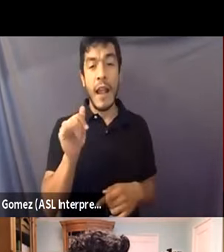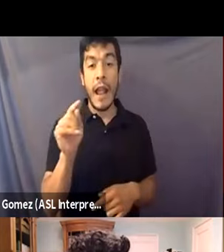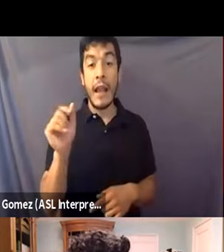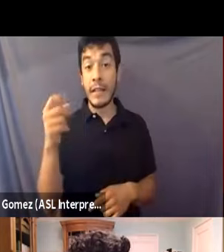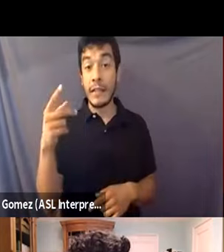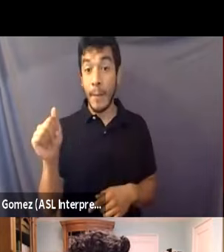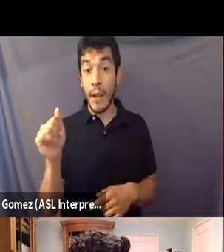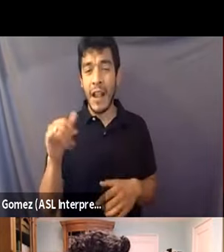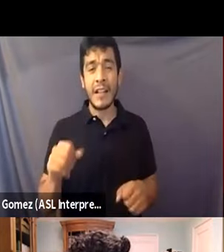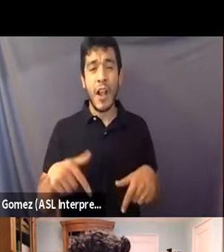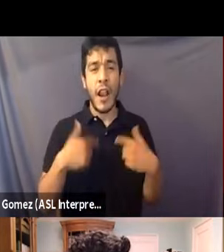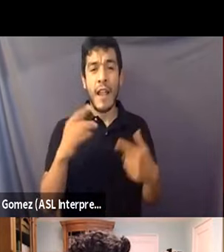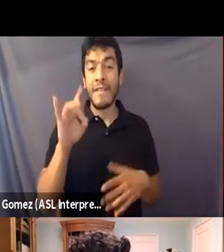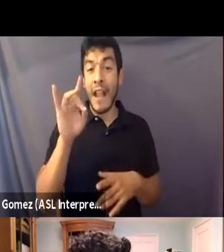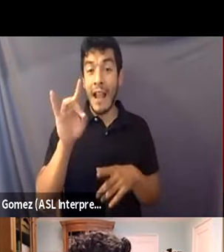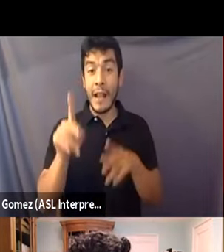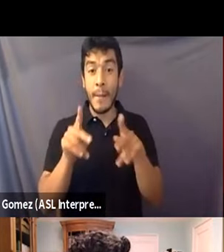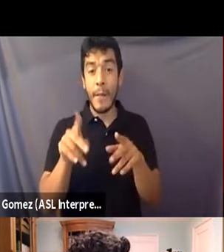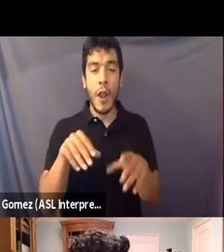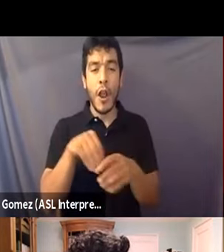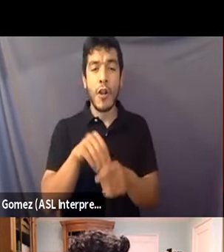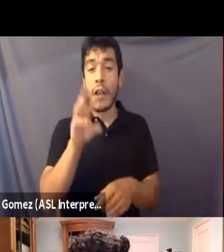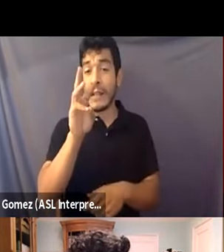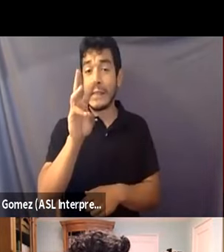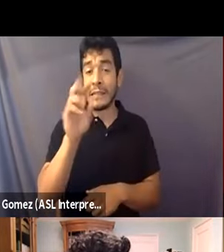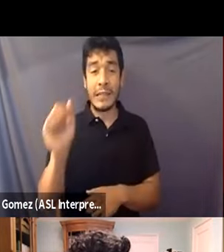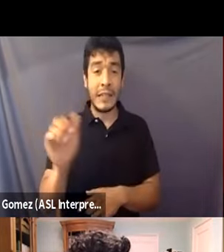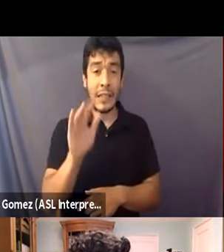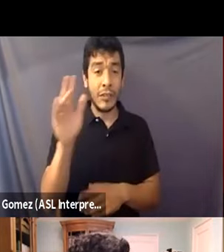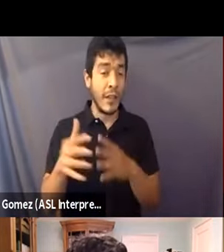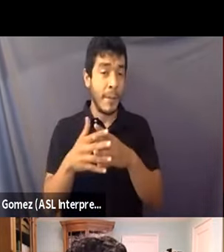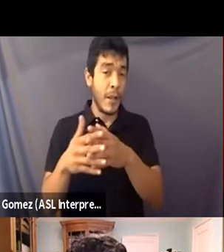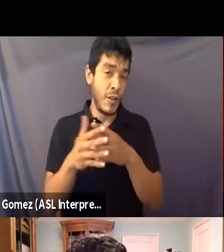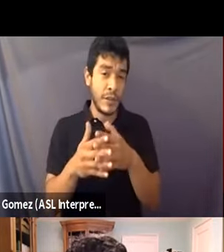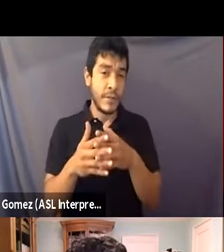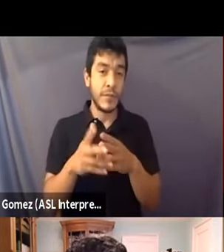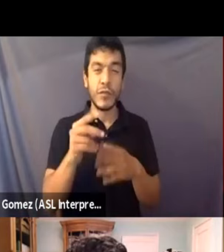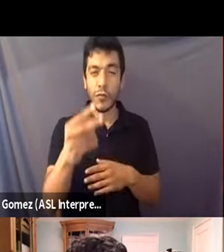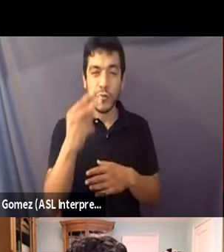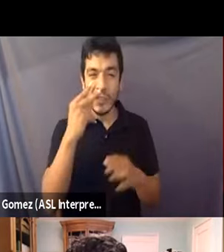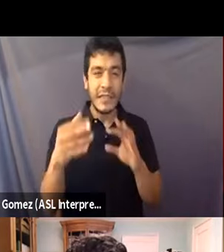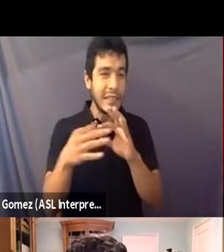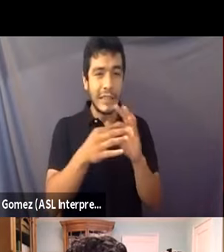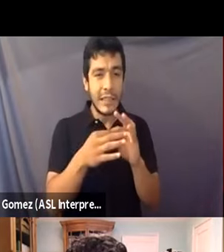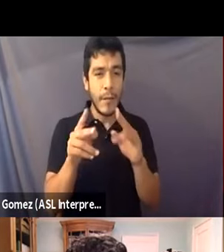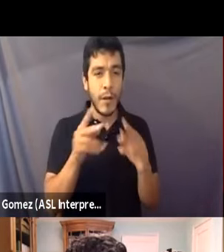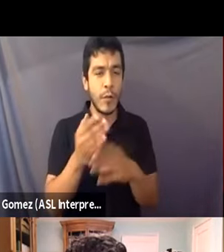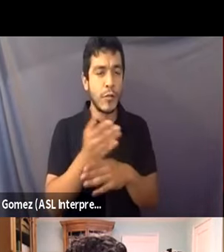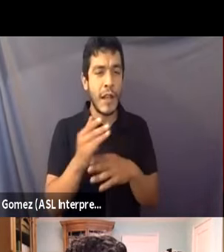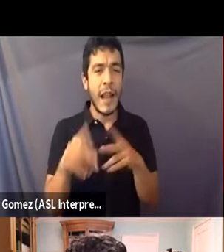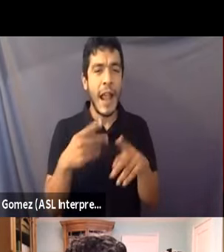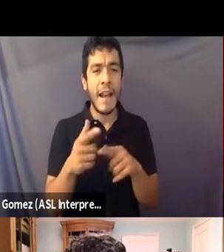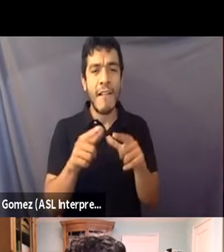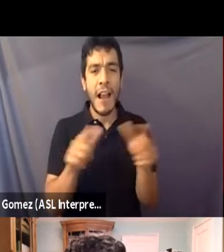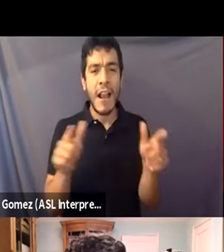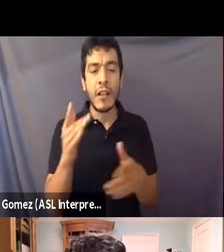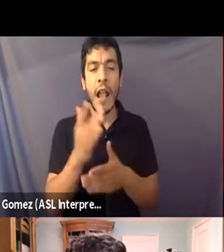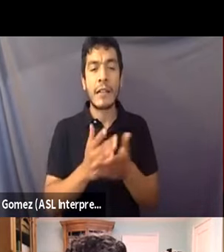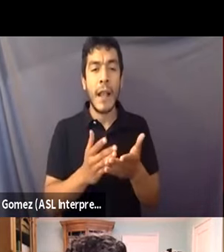the lives of eight people, including six Asian Americans. You know, do you see a connection between the kind of language that some elected officials